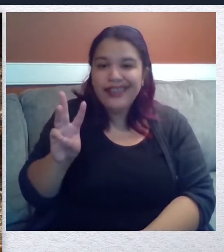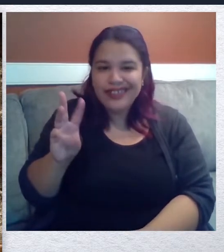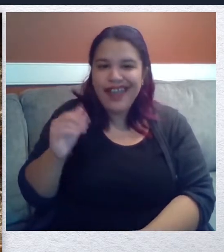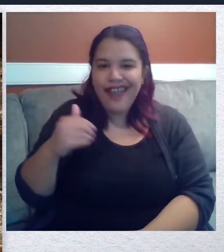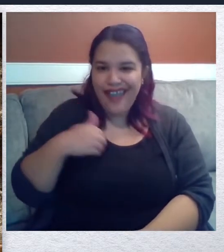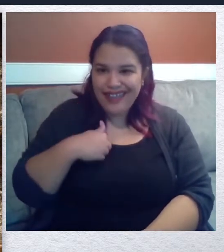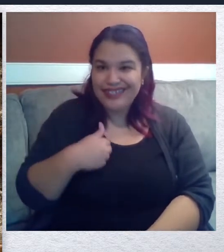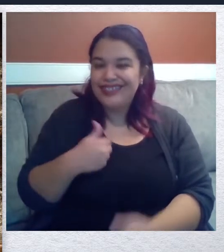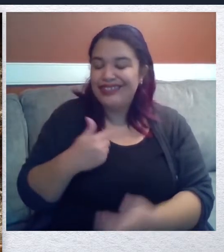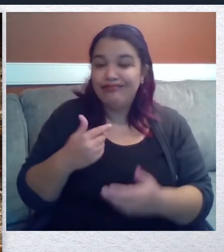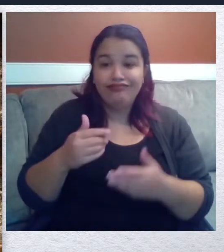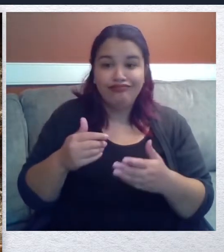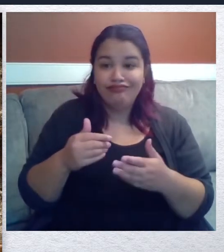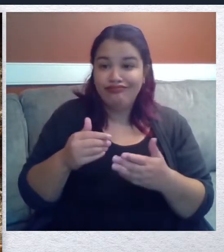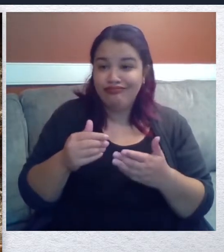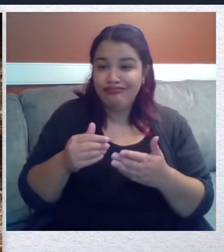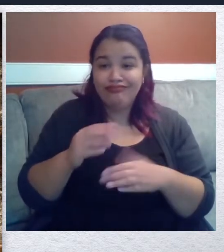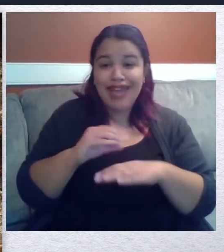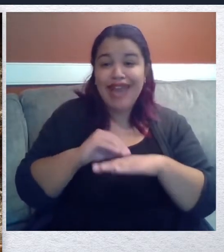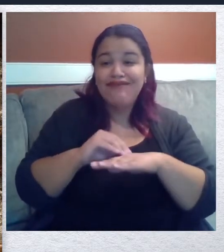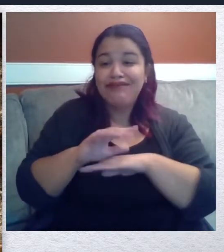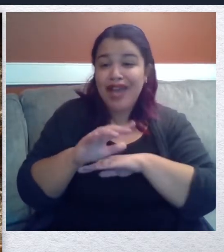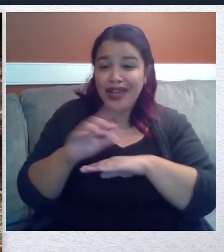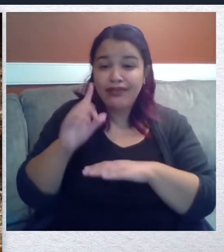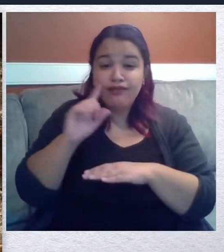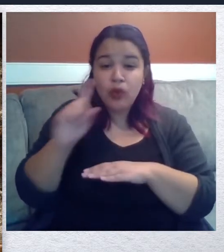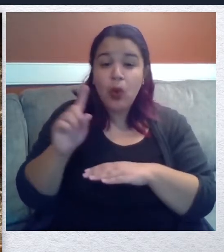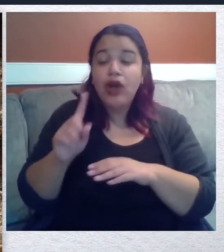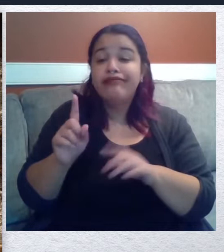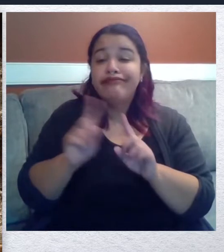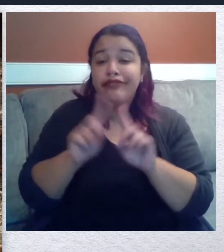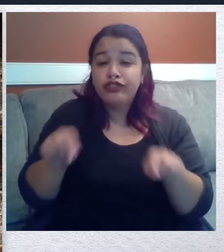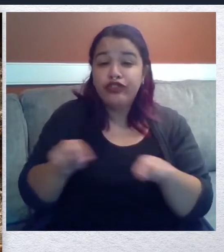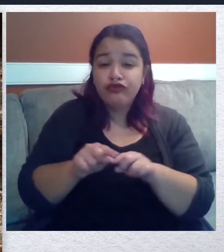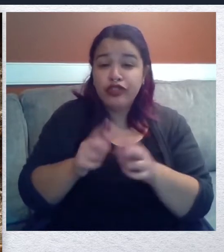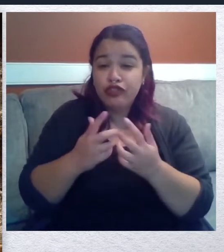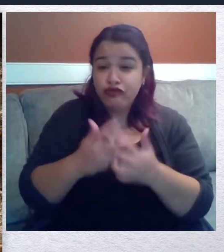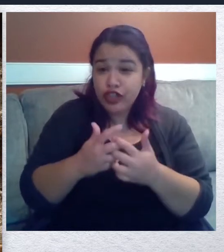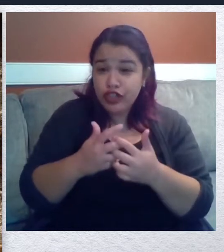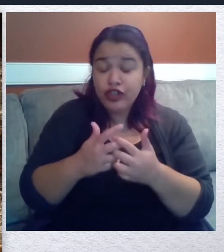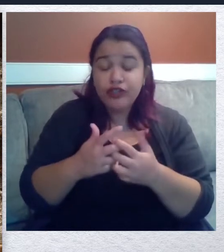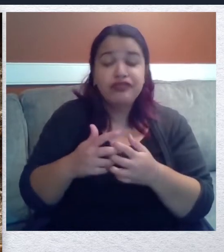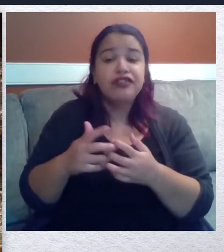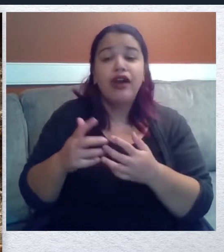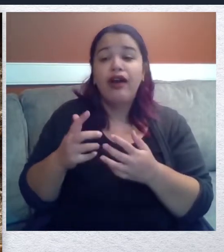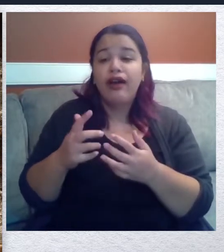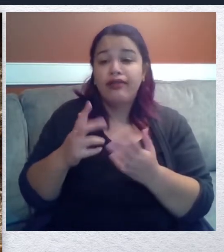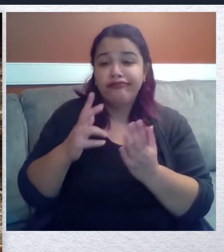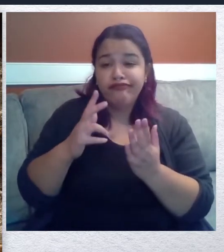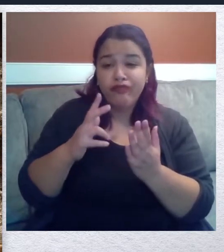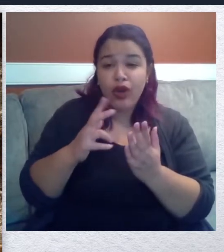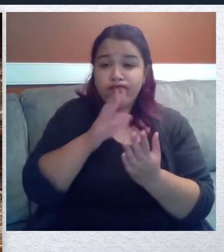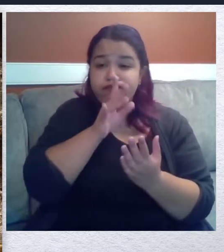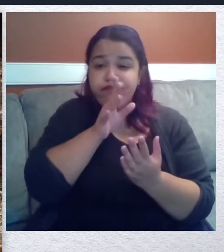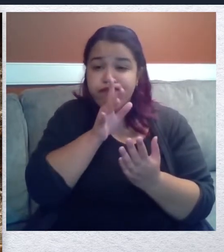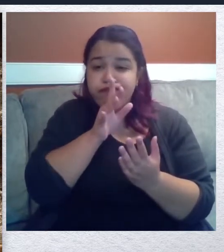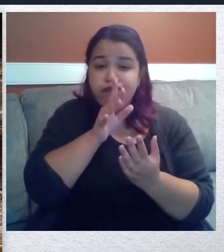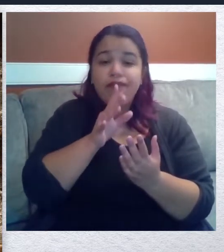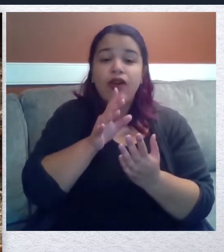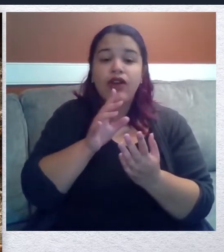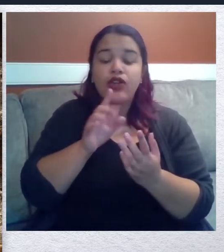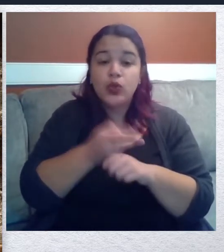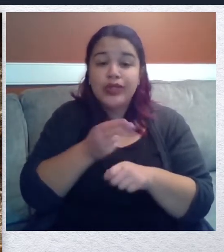screen readers in Microsoft Teams using Windows, Mac OS,